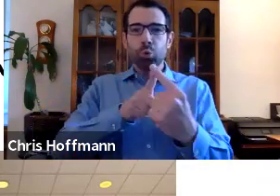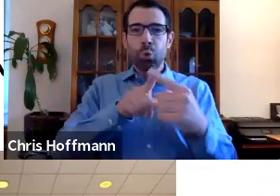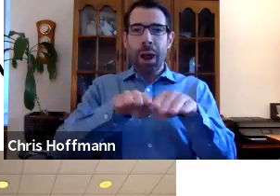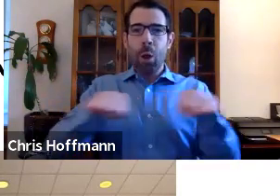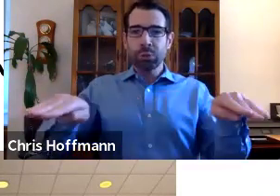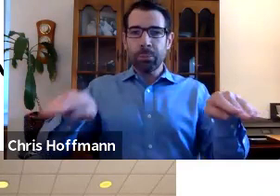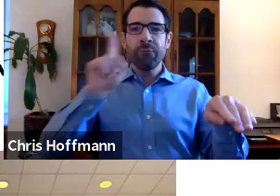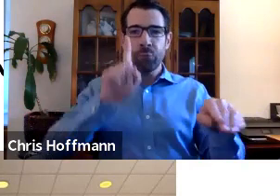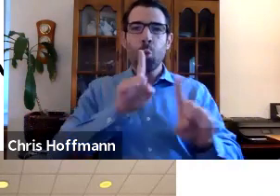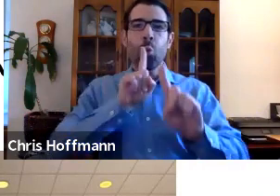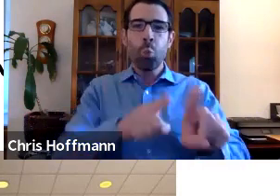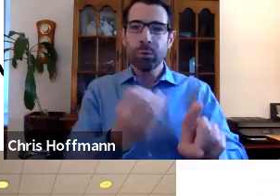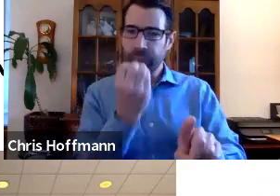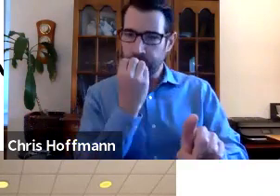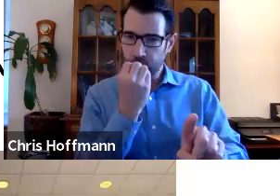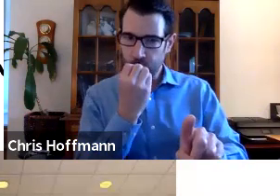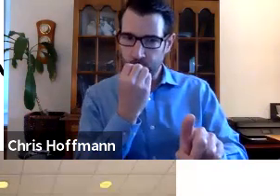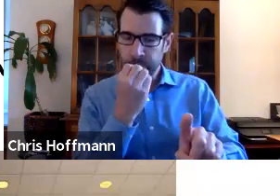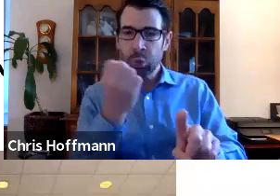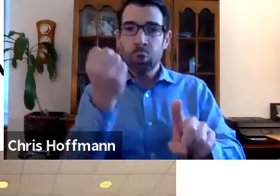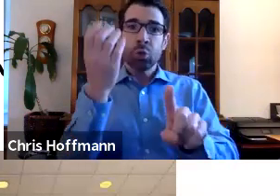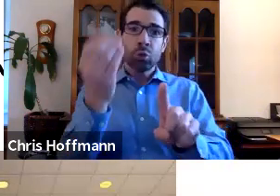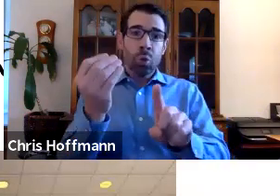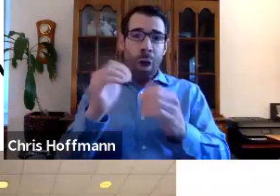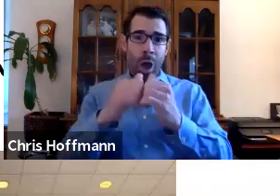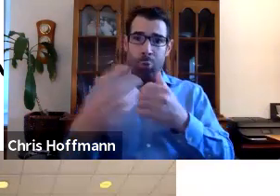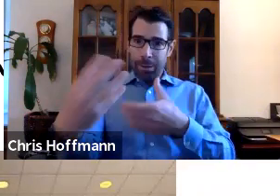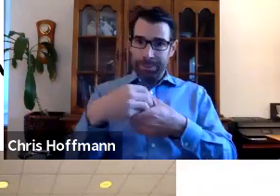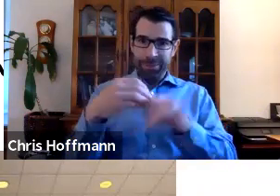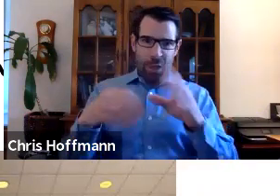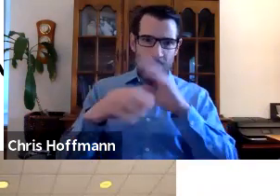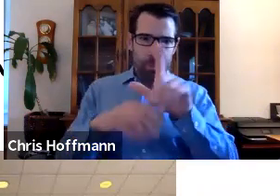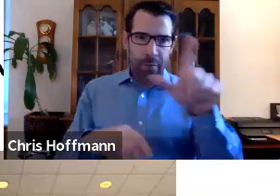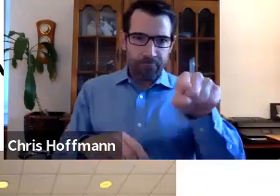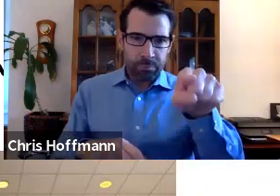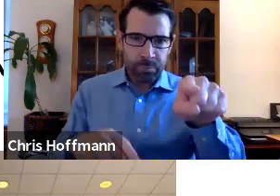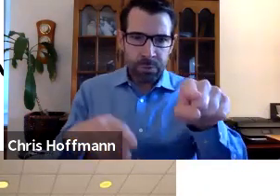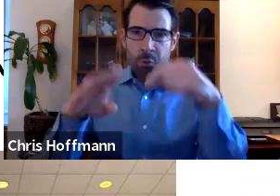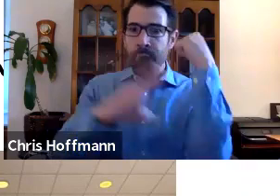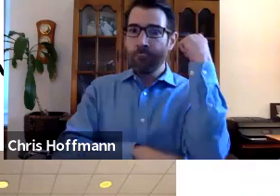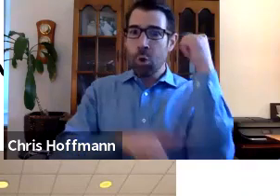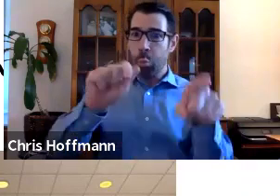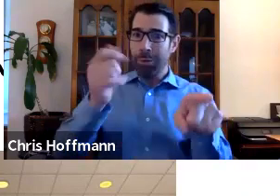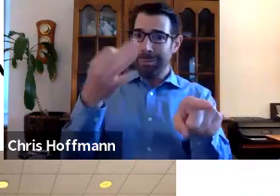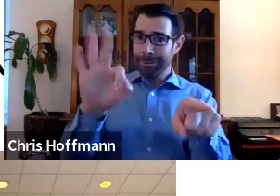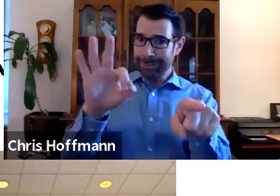we have stops for those who navigate with a cane,